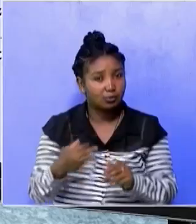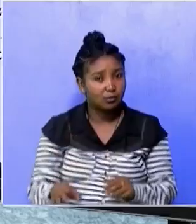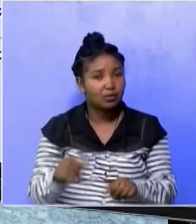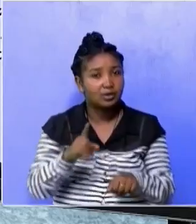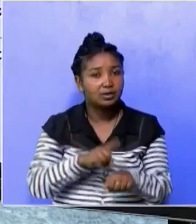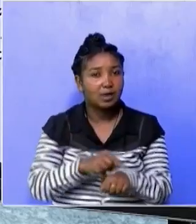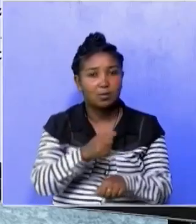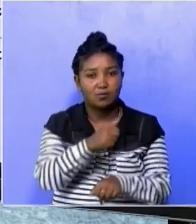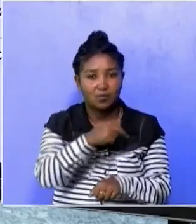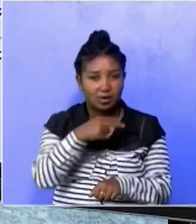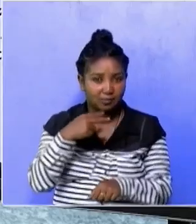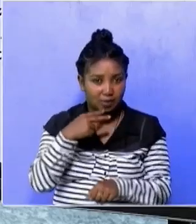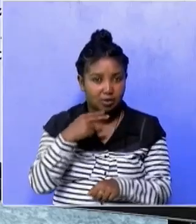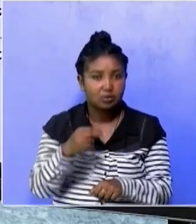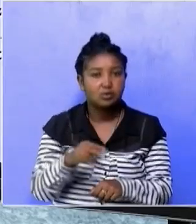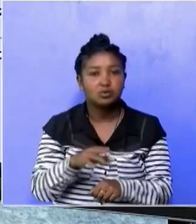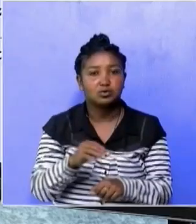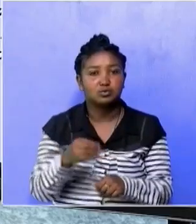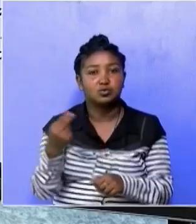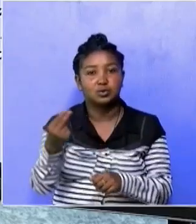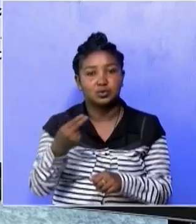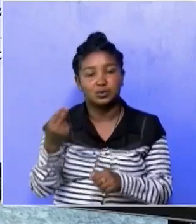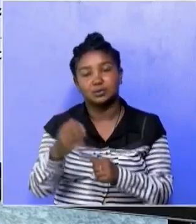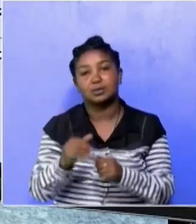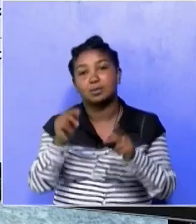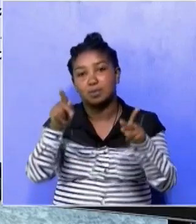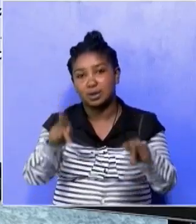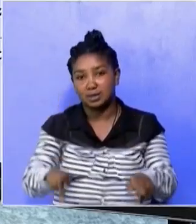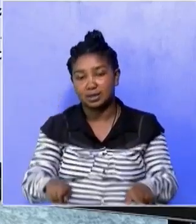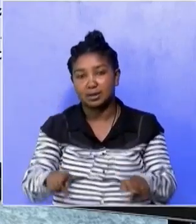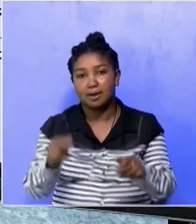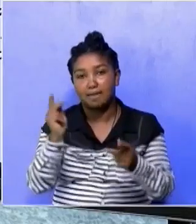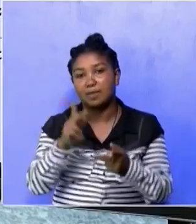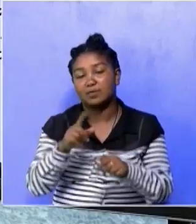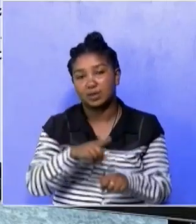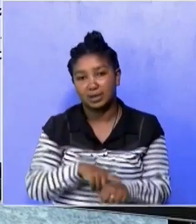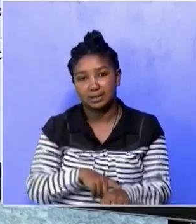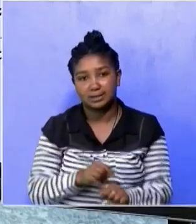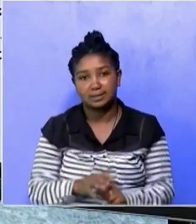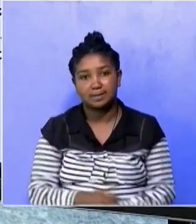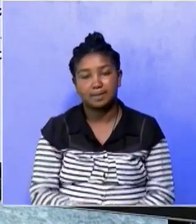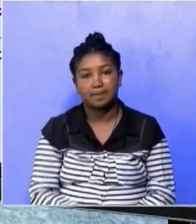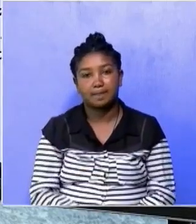time of adverb in order to use present perfect tense.